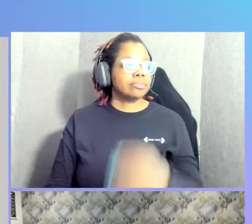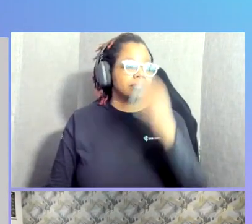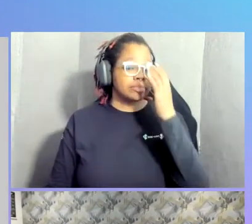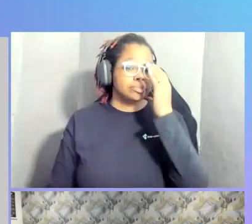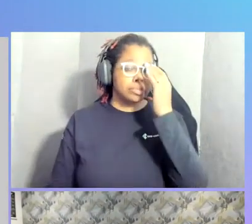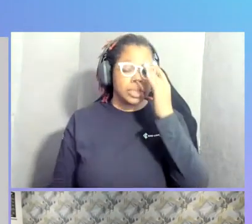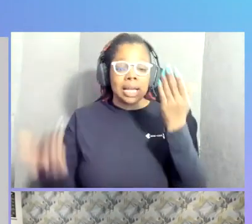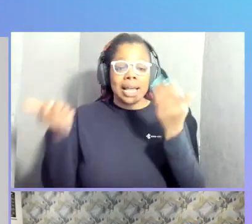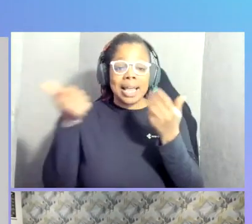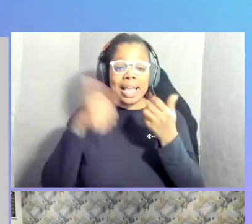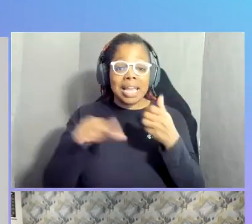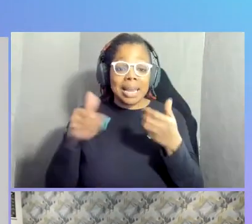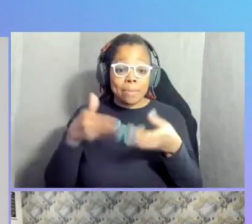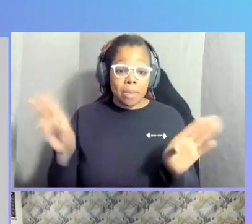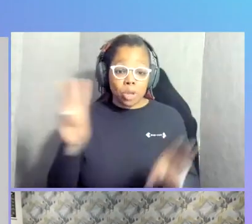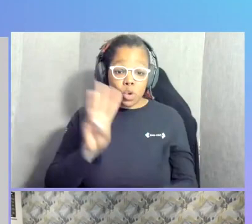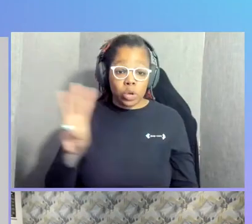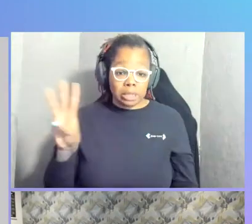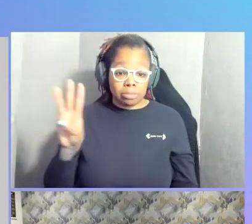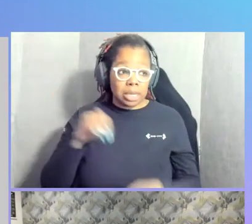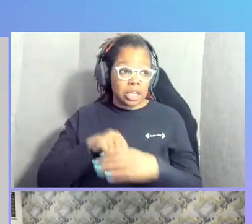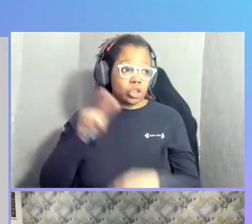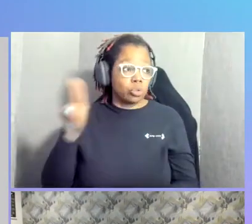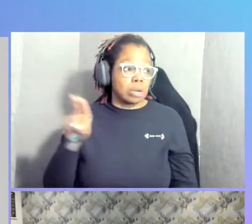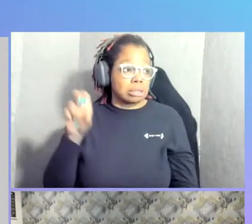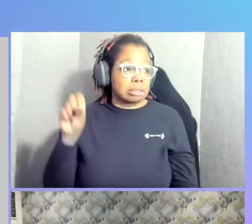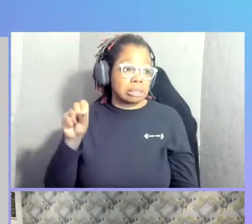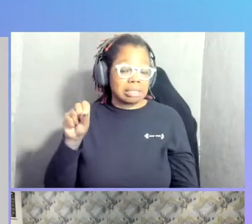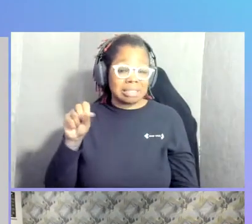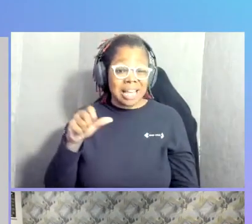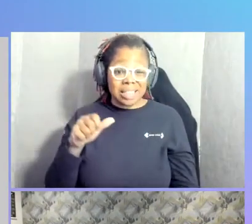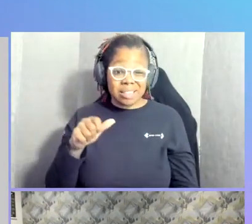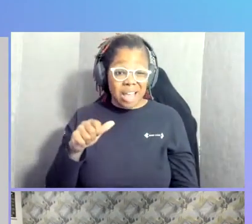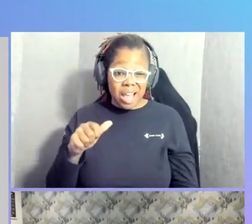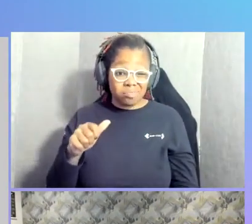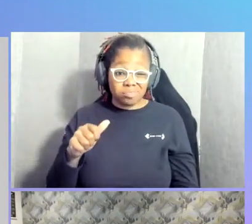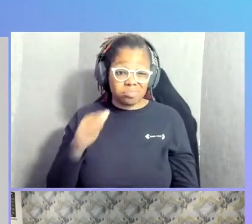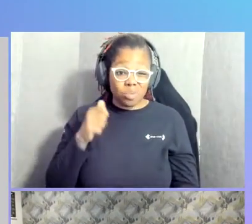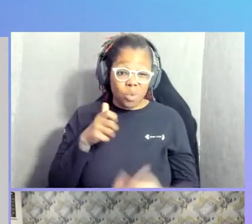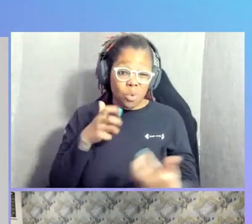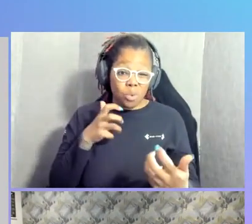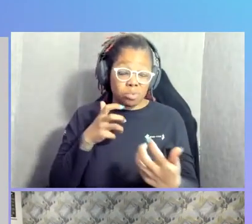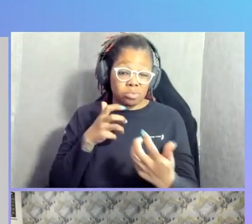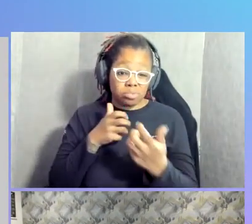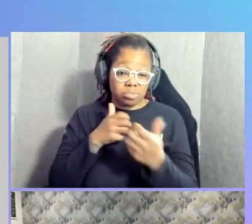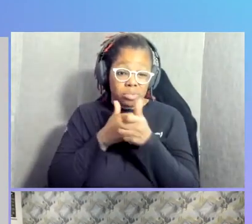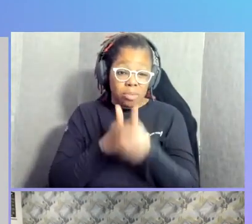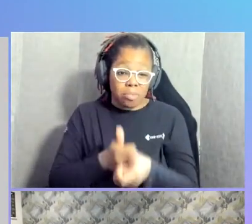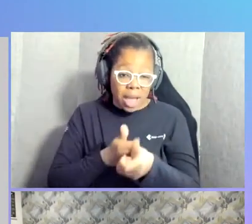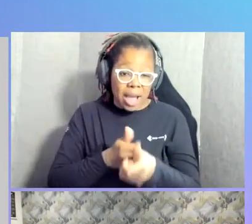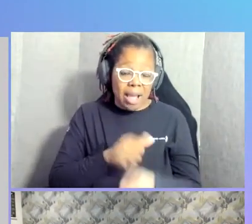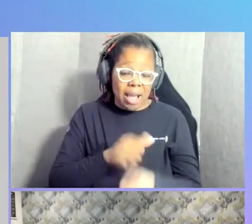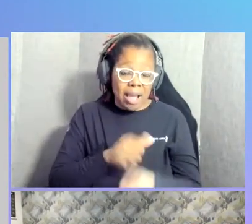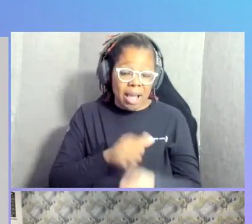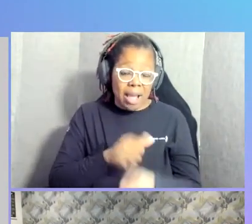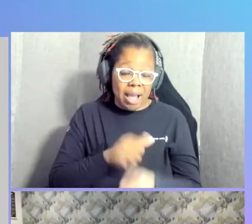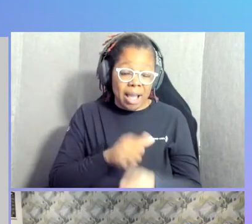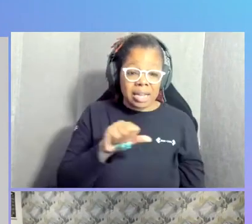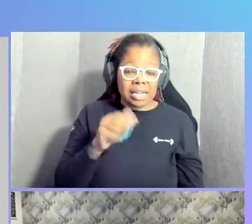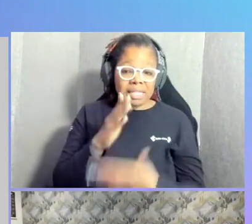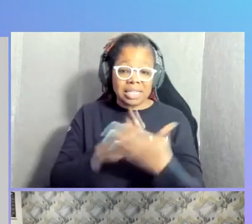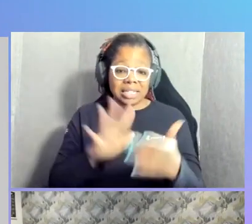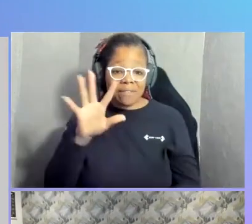Any public website in the United States failing to comply with ADA or Section 508